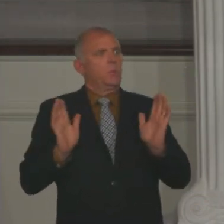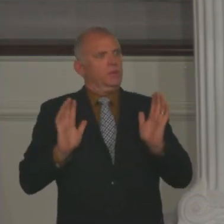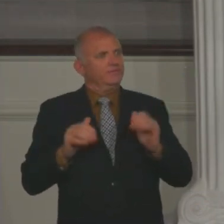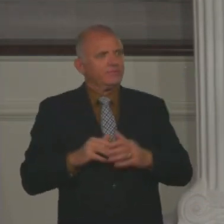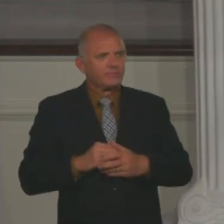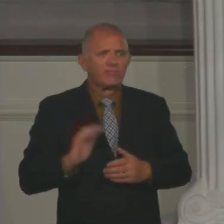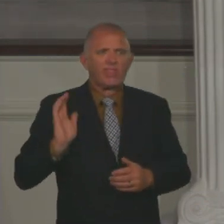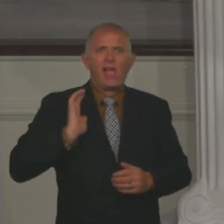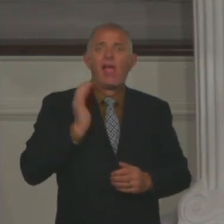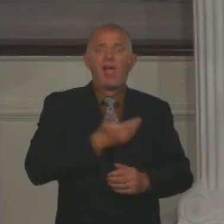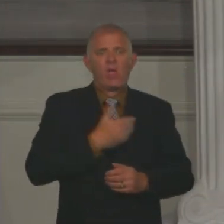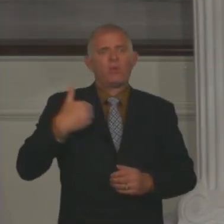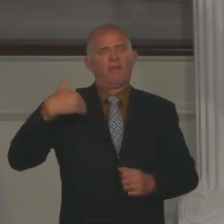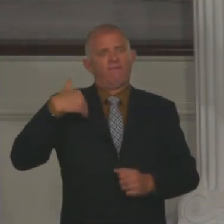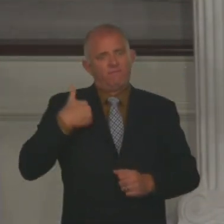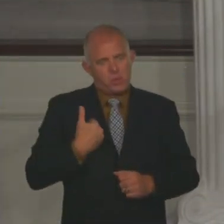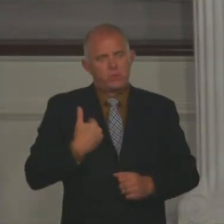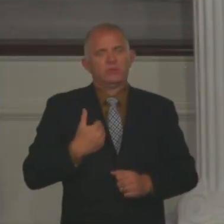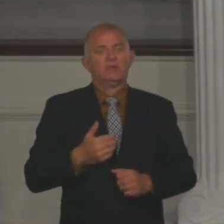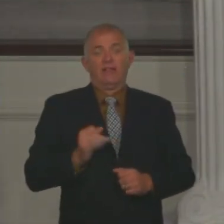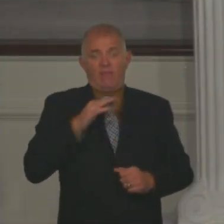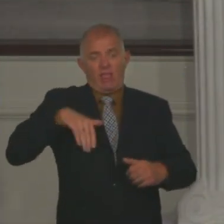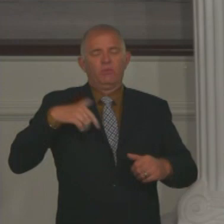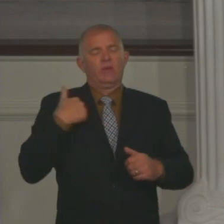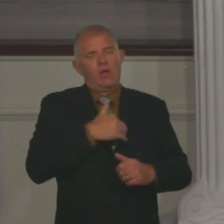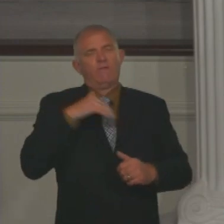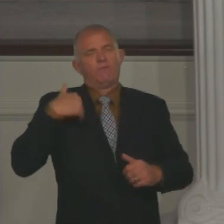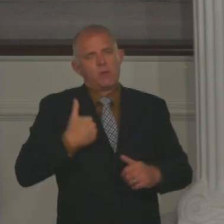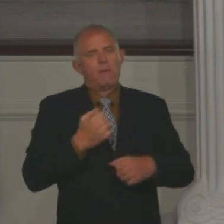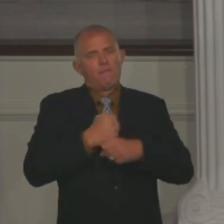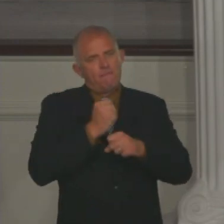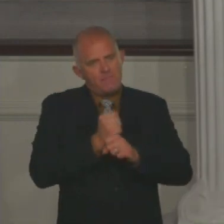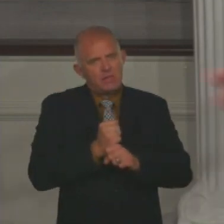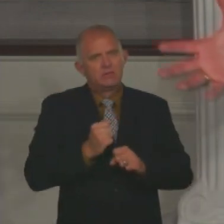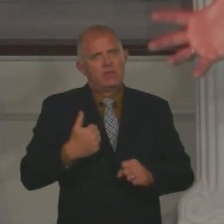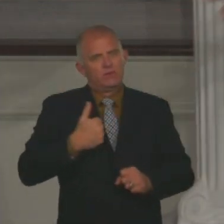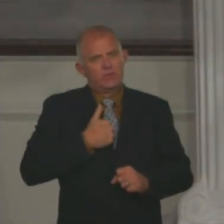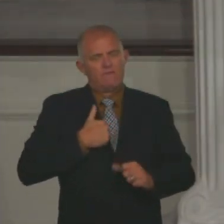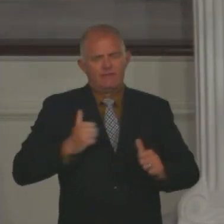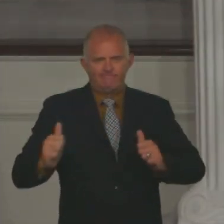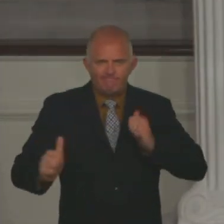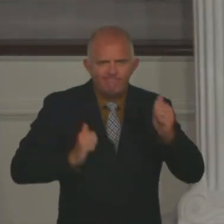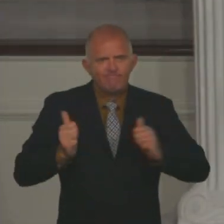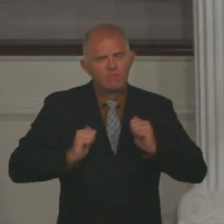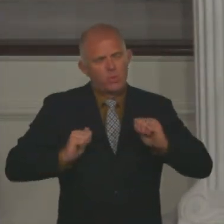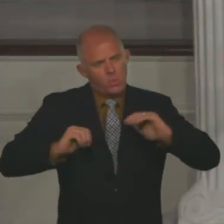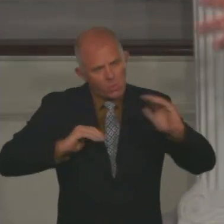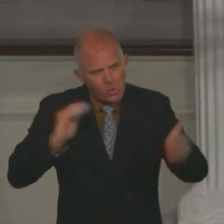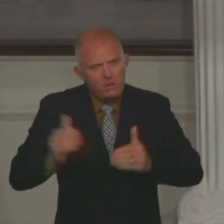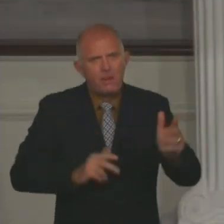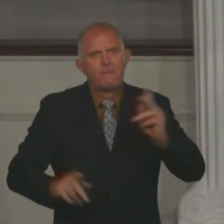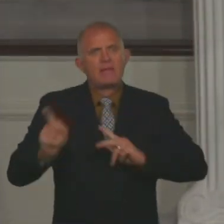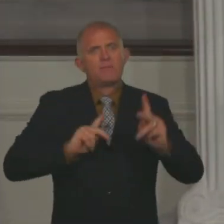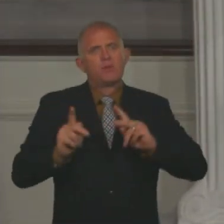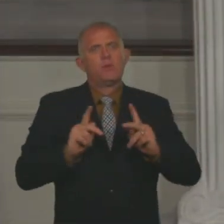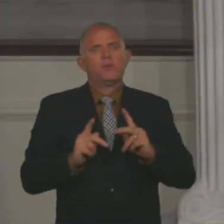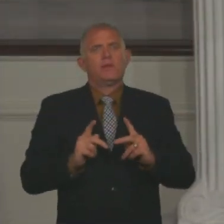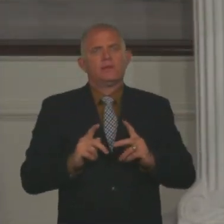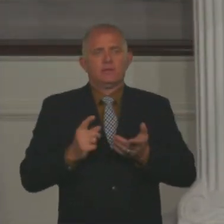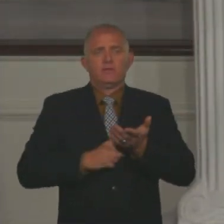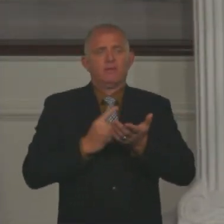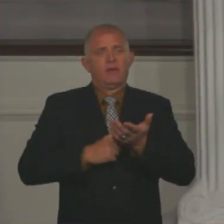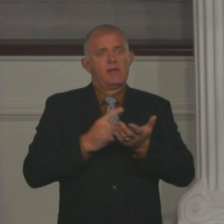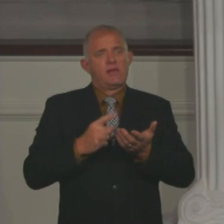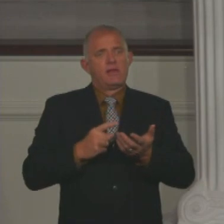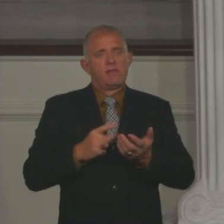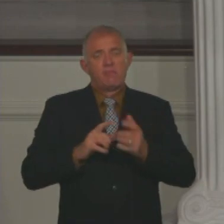fault. We ought to make ourselves a welcoming committee of one. And when you see other brothers and sisters of Christ, there ought to be time to love them